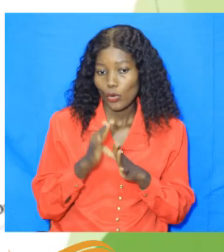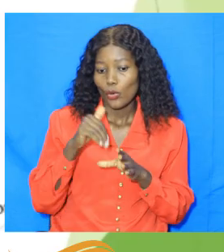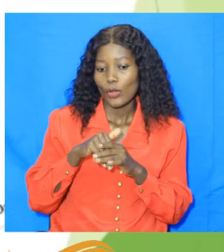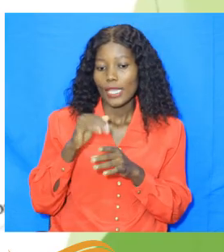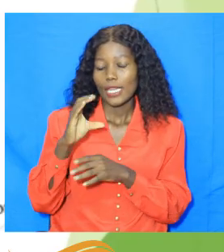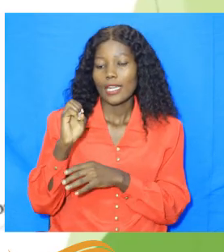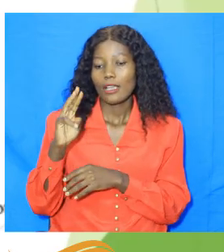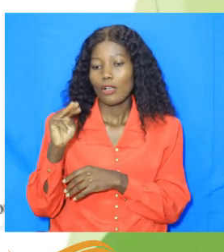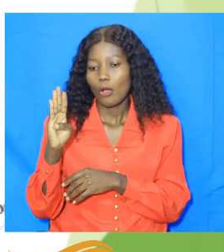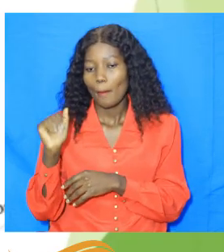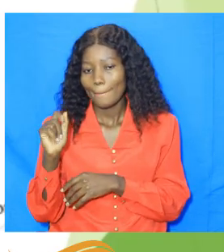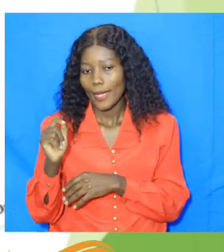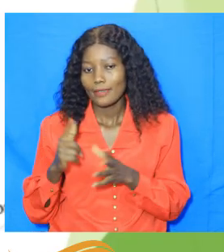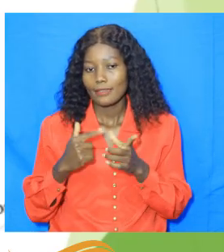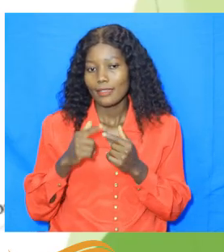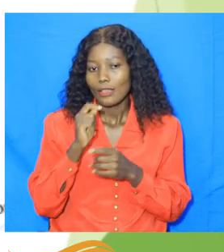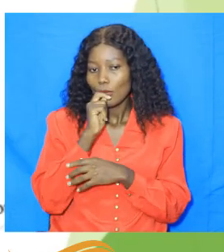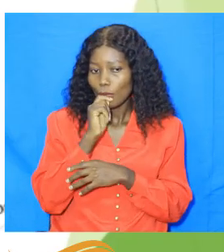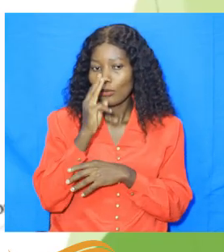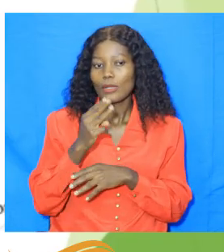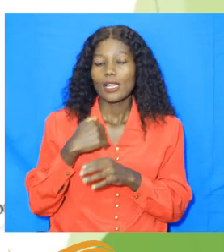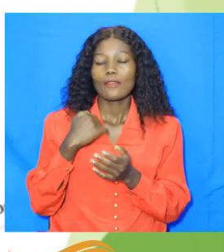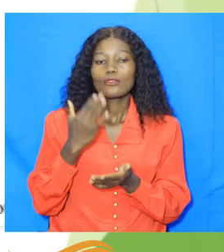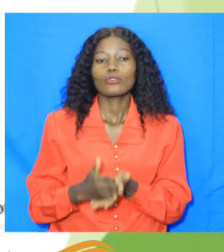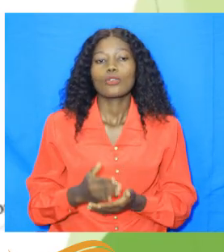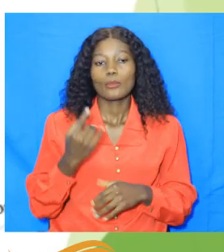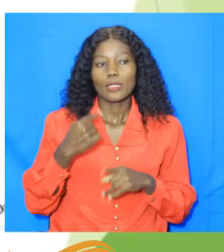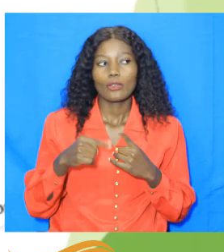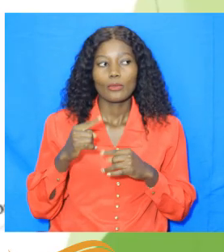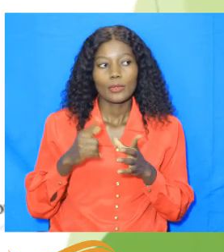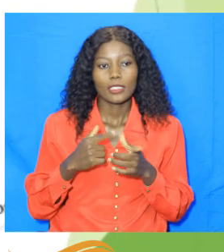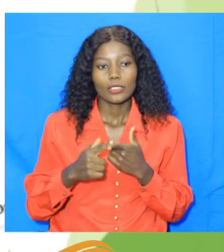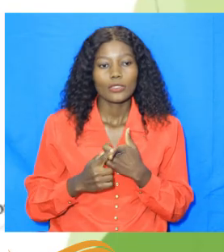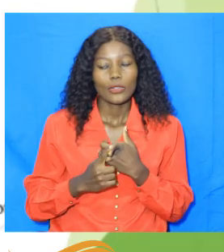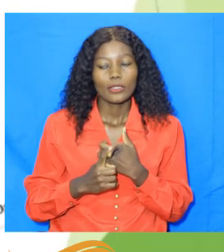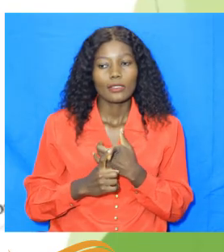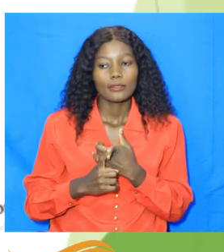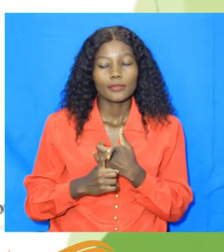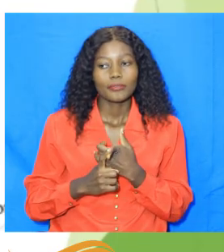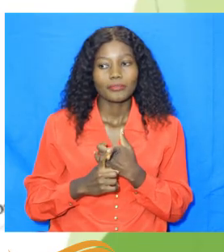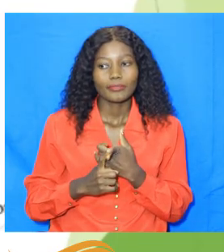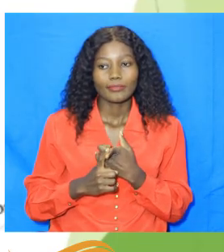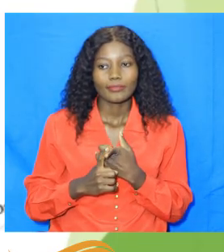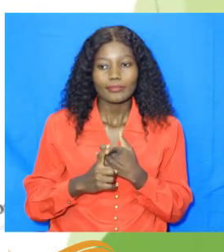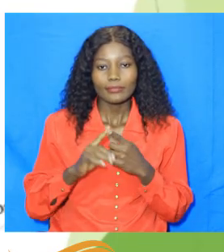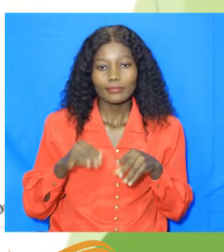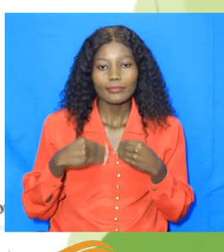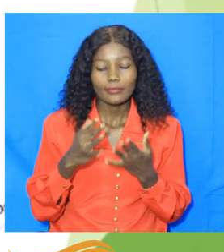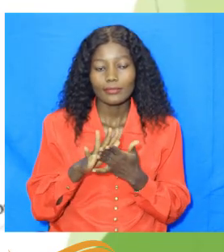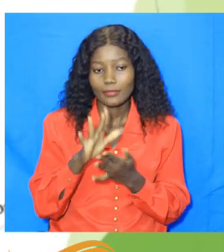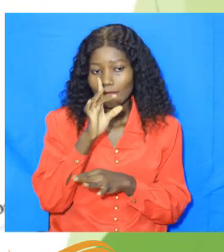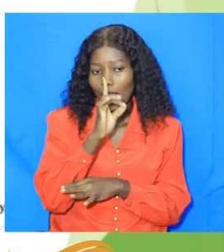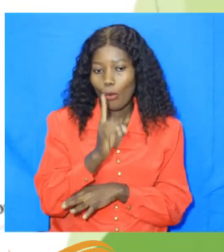combat, the referee will have to stop the bout and give a